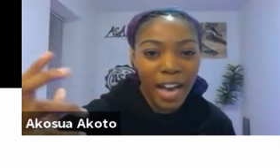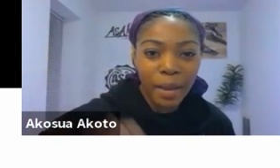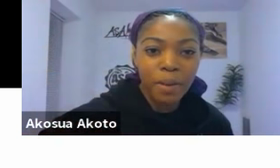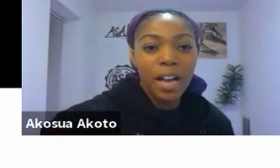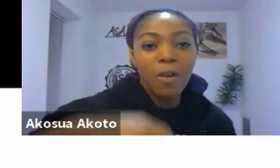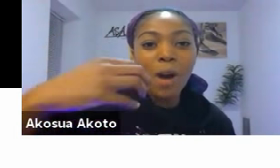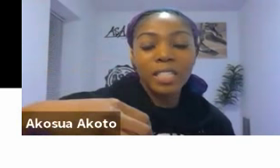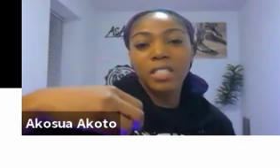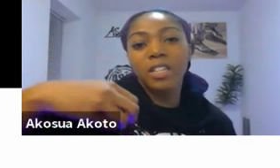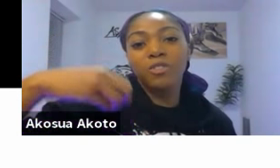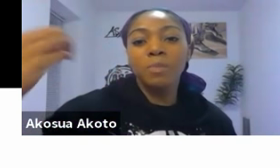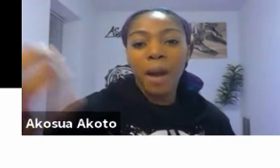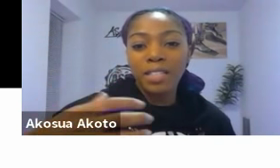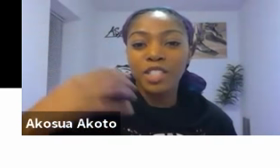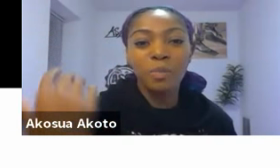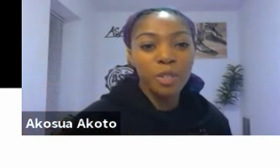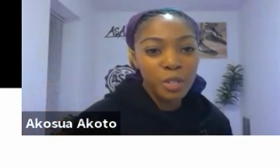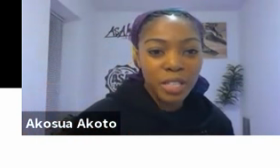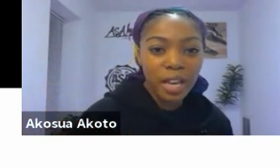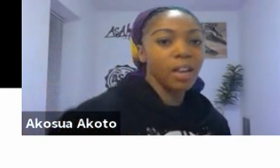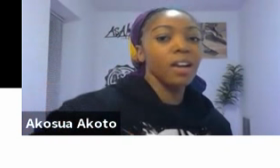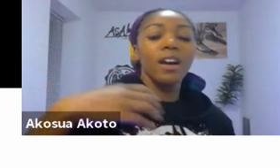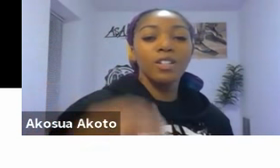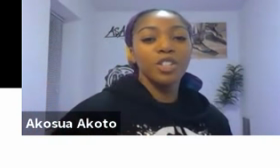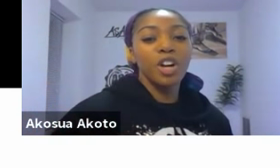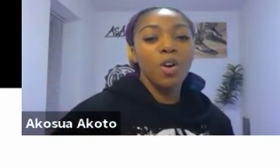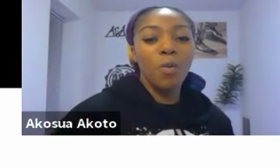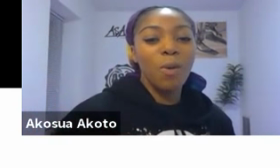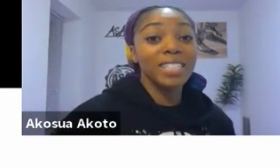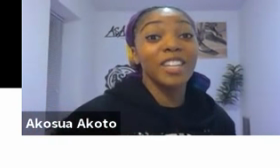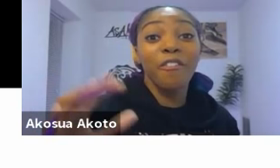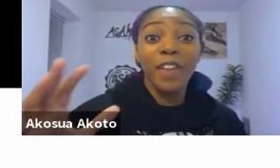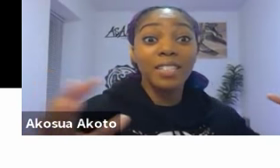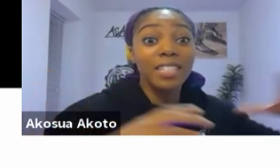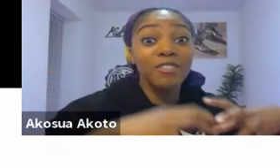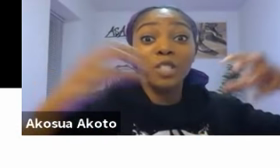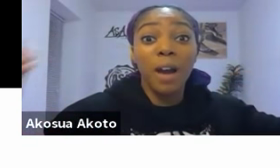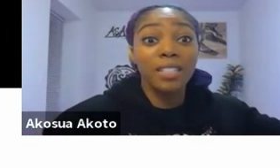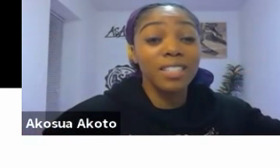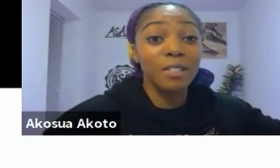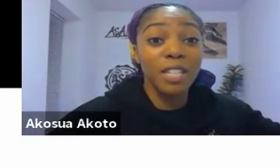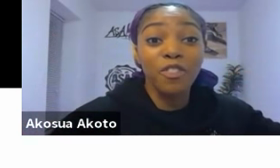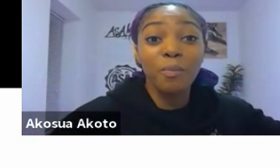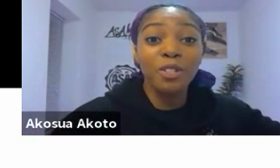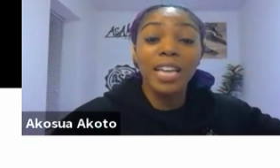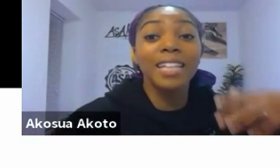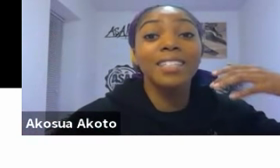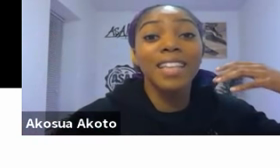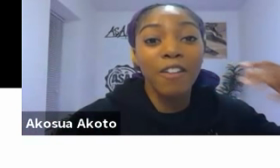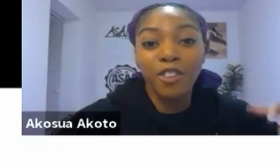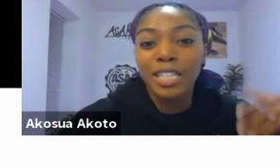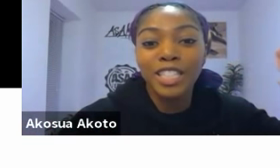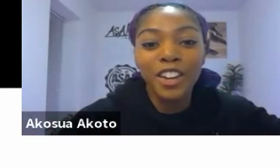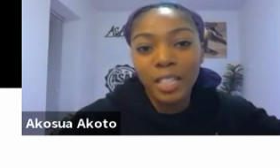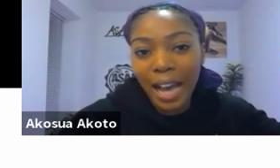in the vibe, watch the response to the music, you know, watch their face in response to the different music. And